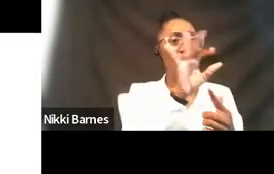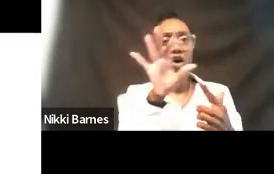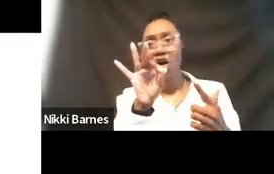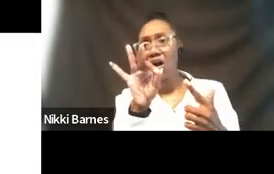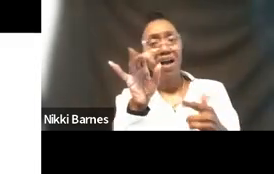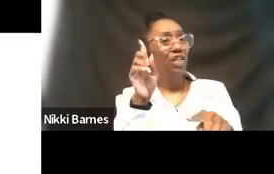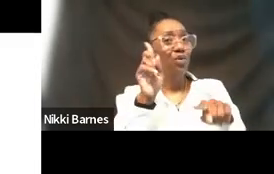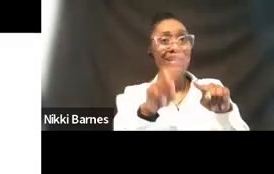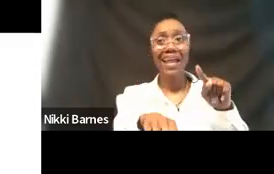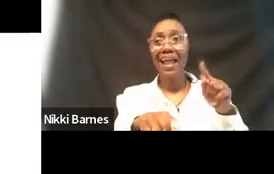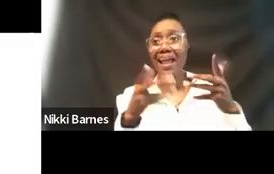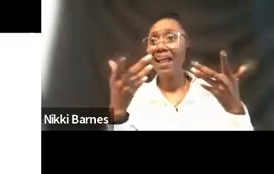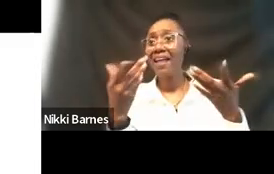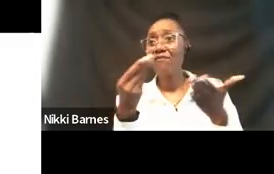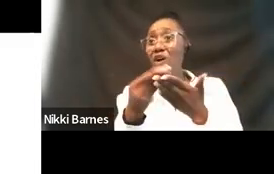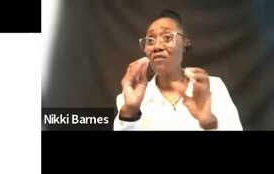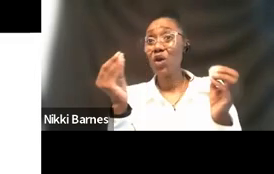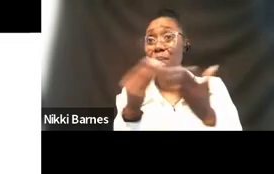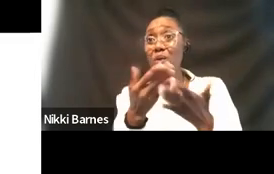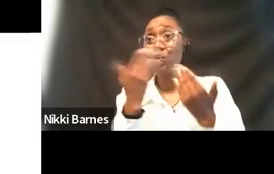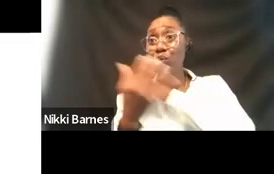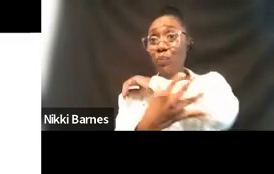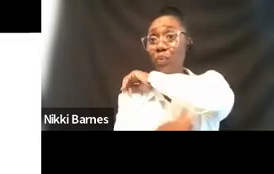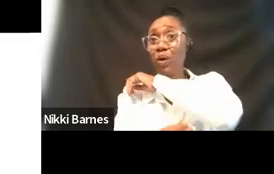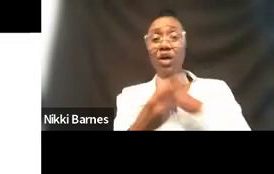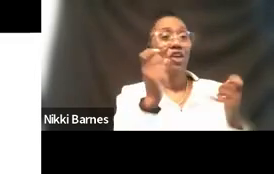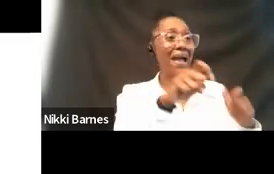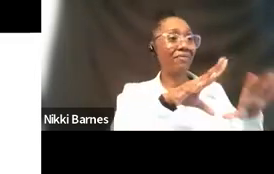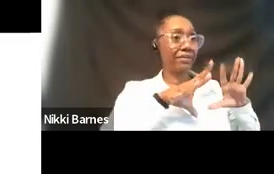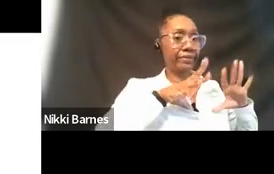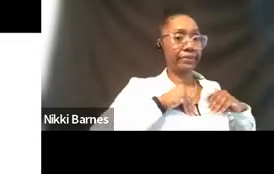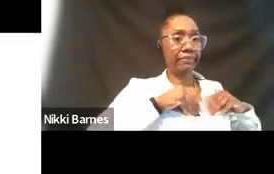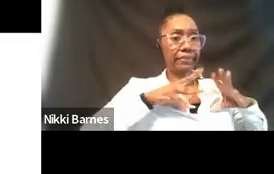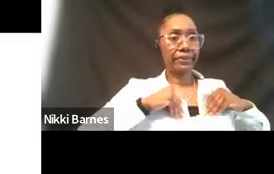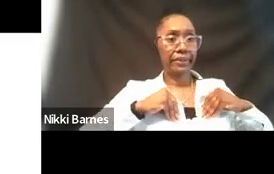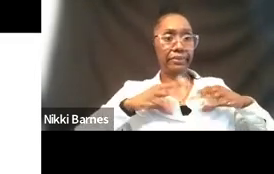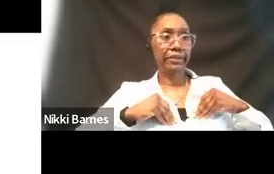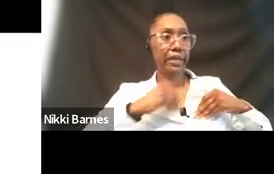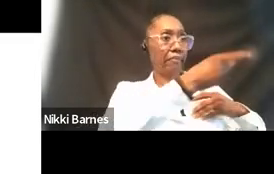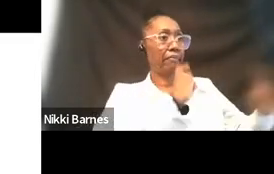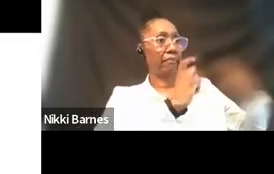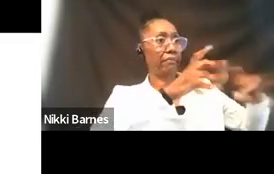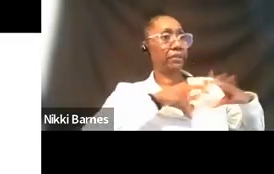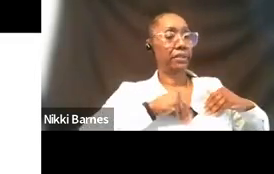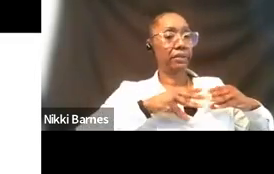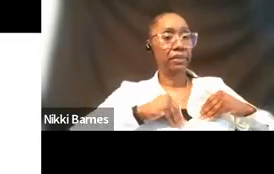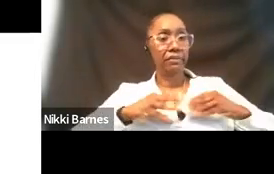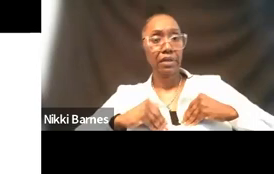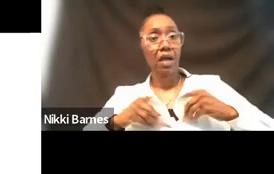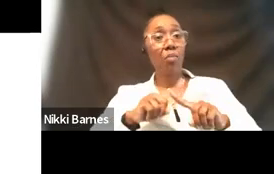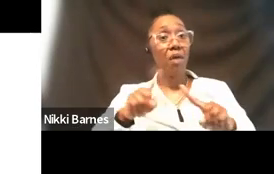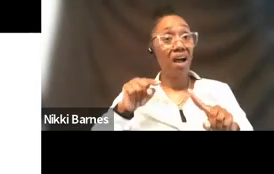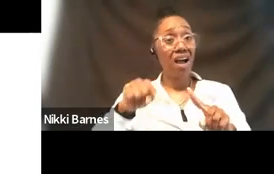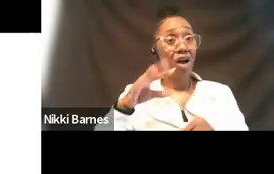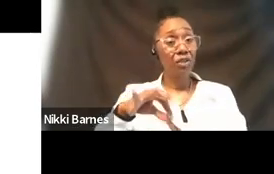given. Those are all things that matter when we start talking about education. And it takes a special person to